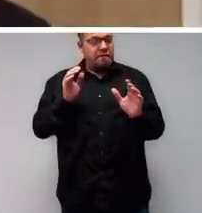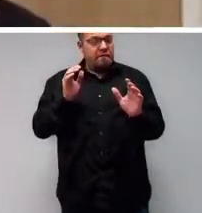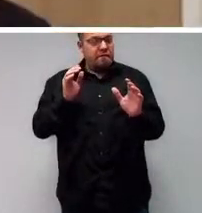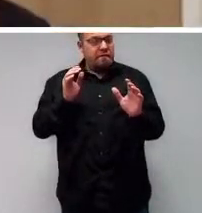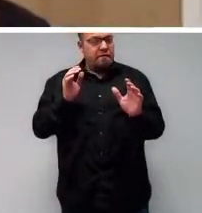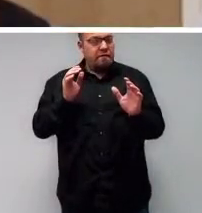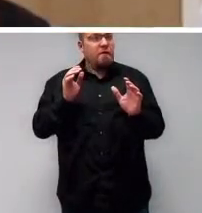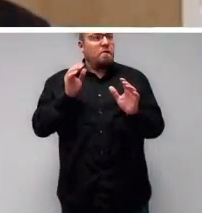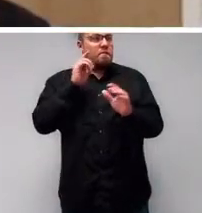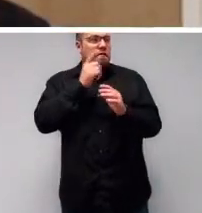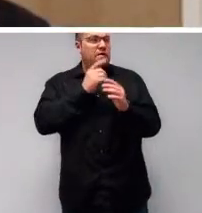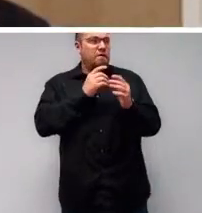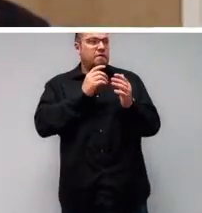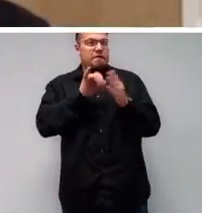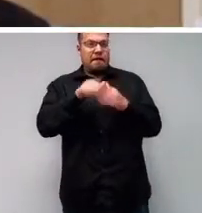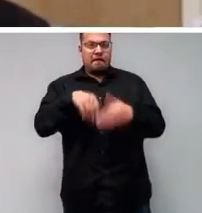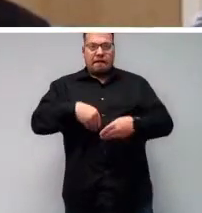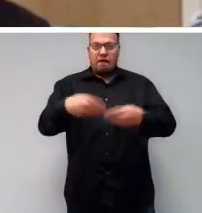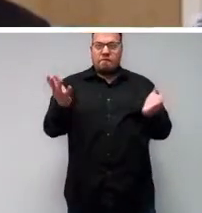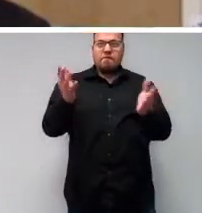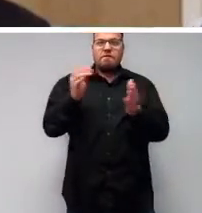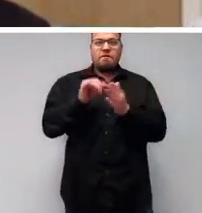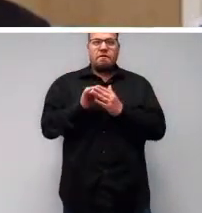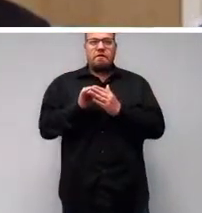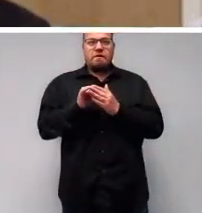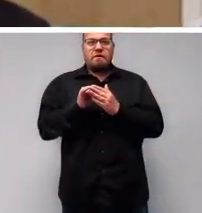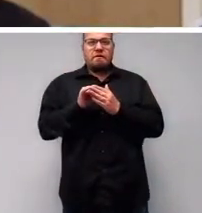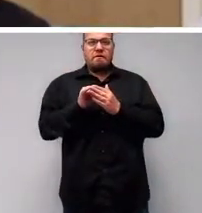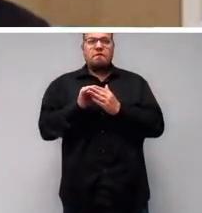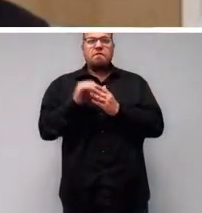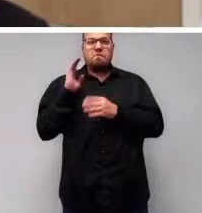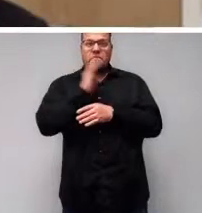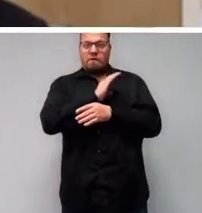one of the handouts that has the work session